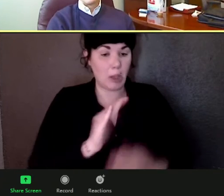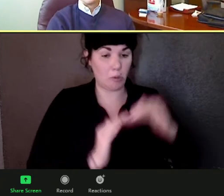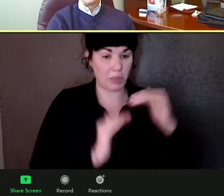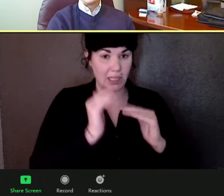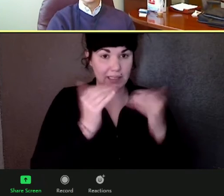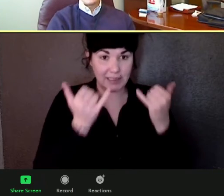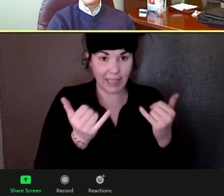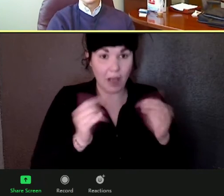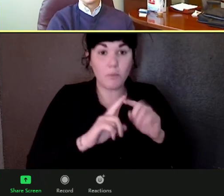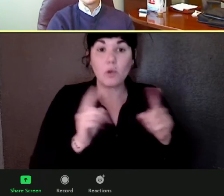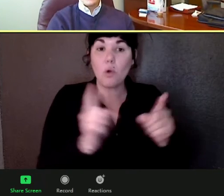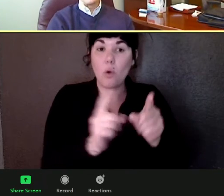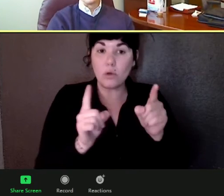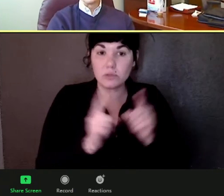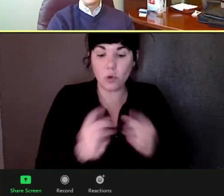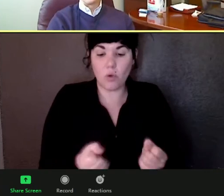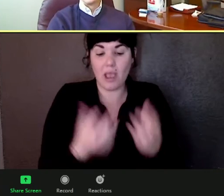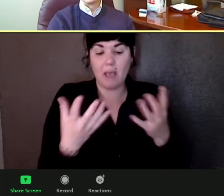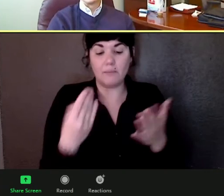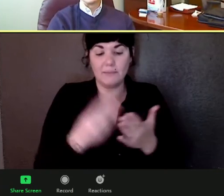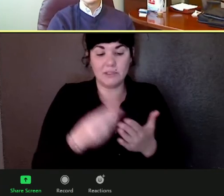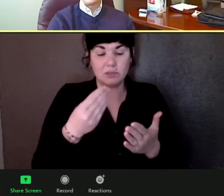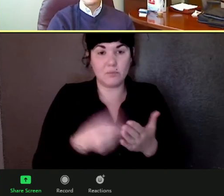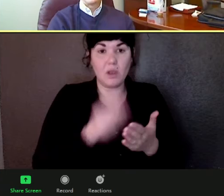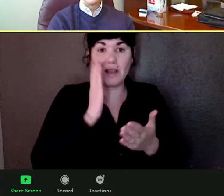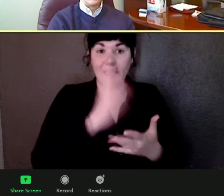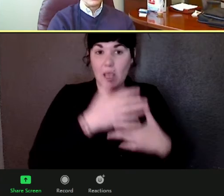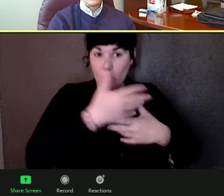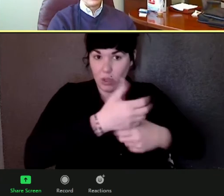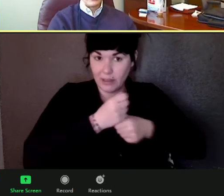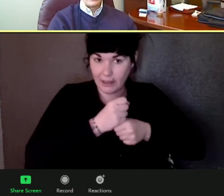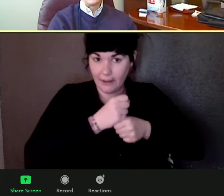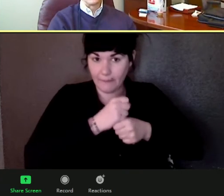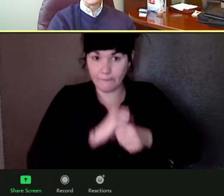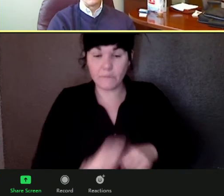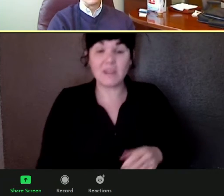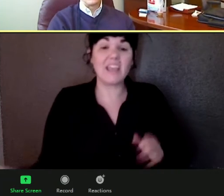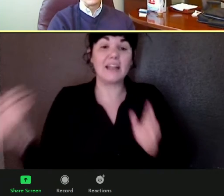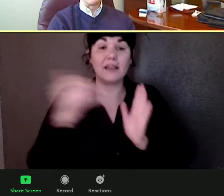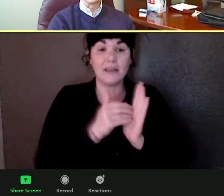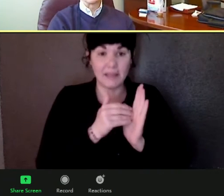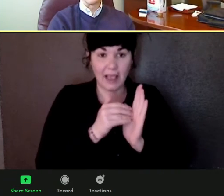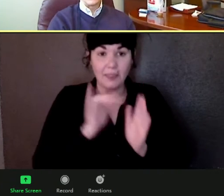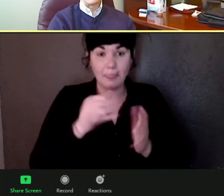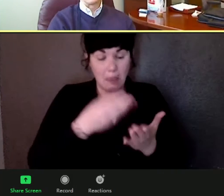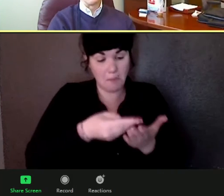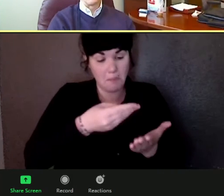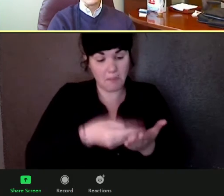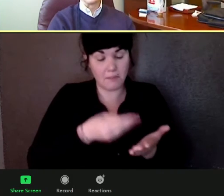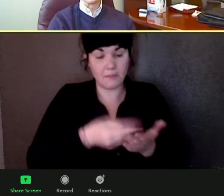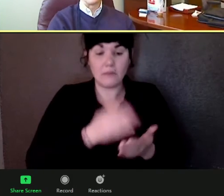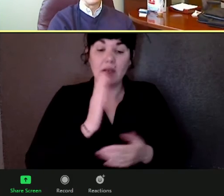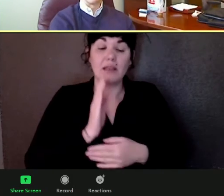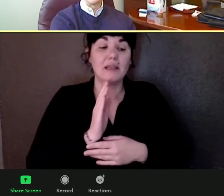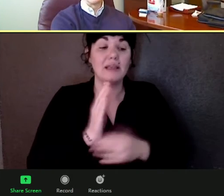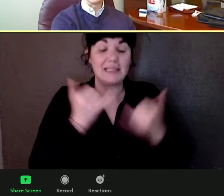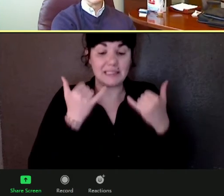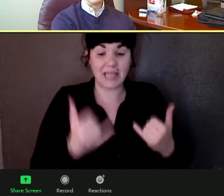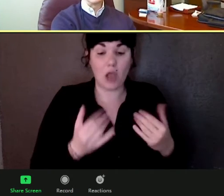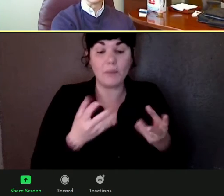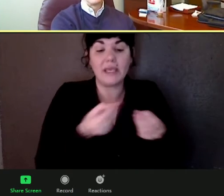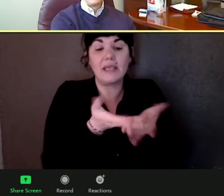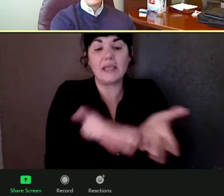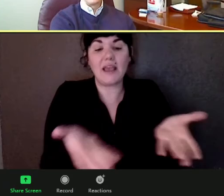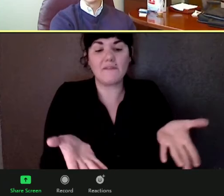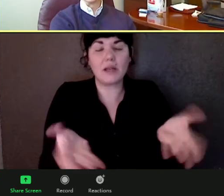these ESSER dollars are really being distributed in a much more equitable way. So our forest